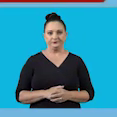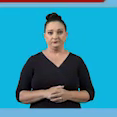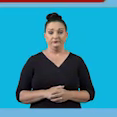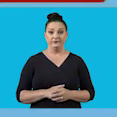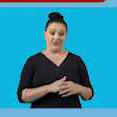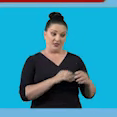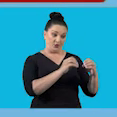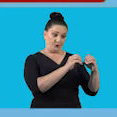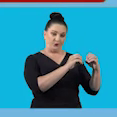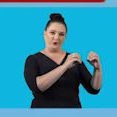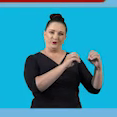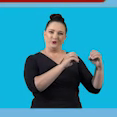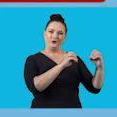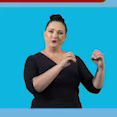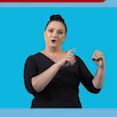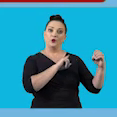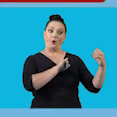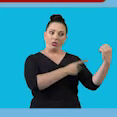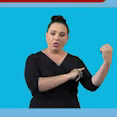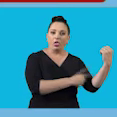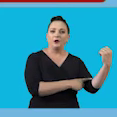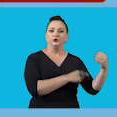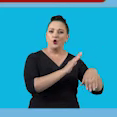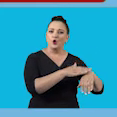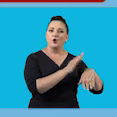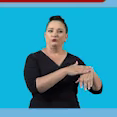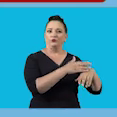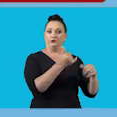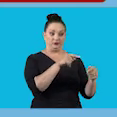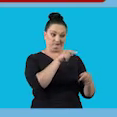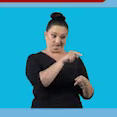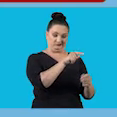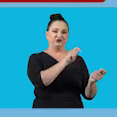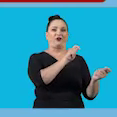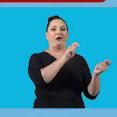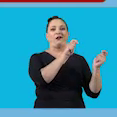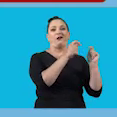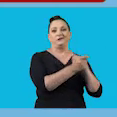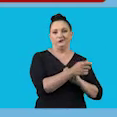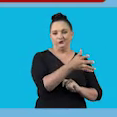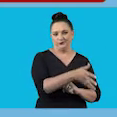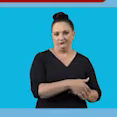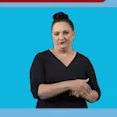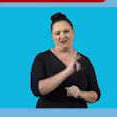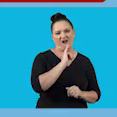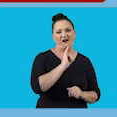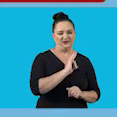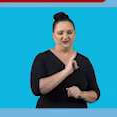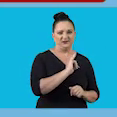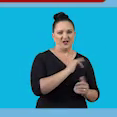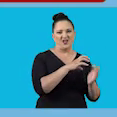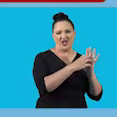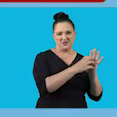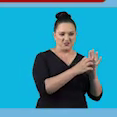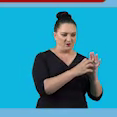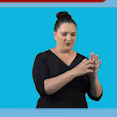So they are moving that because they are going to be gaining energy, resulting in a physical change. So when we add, if you take a block of ice